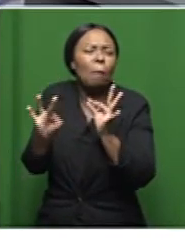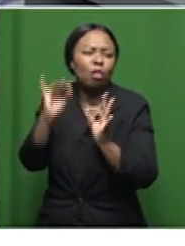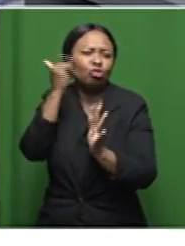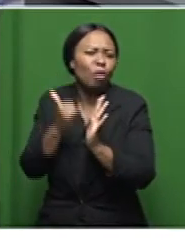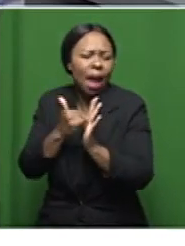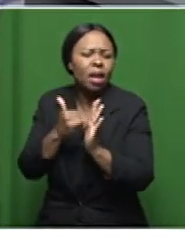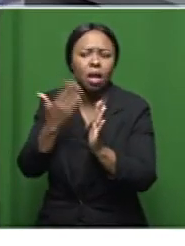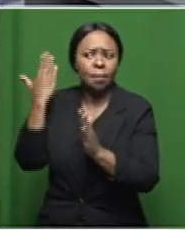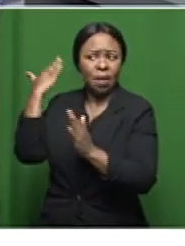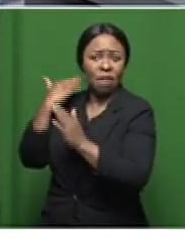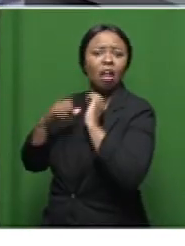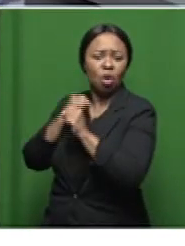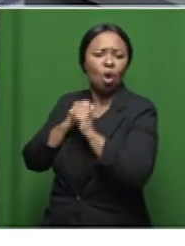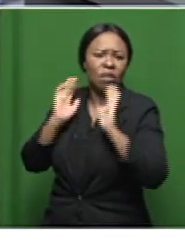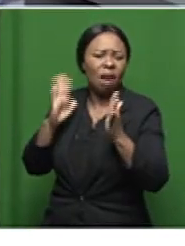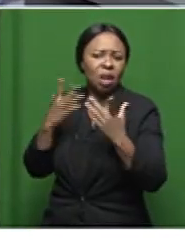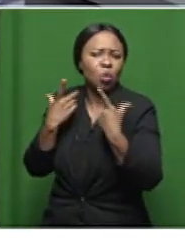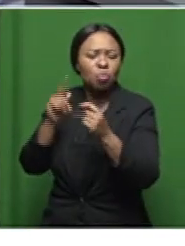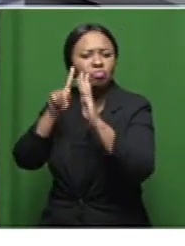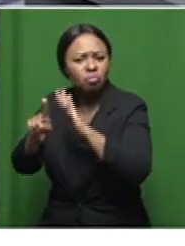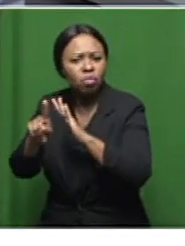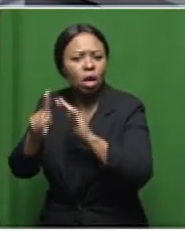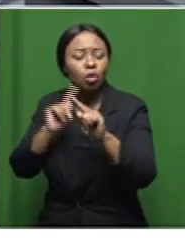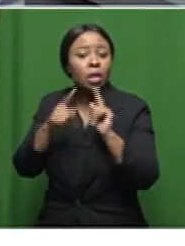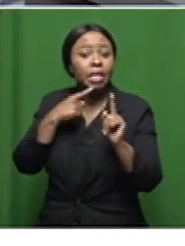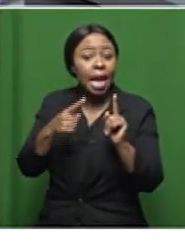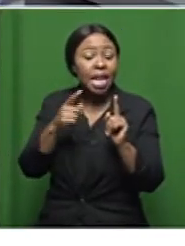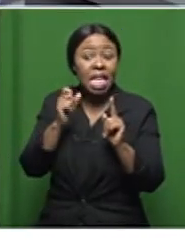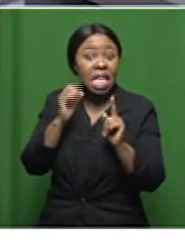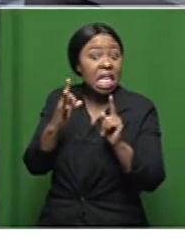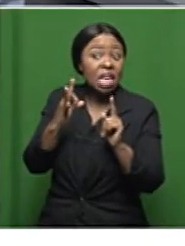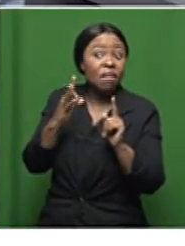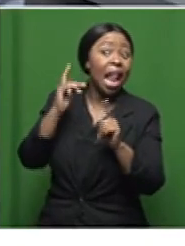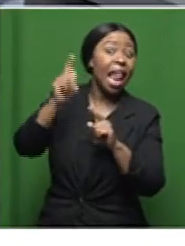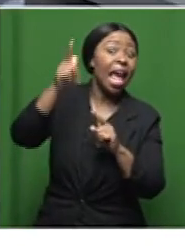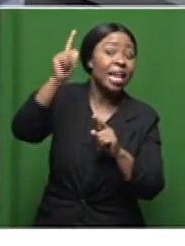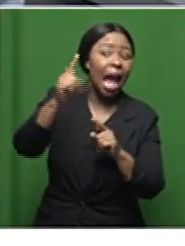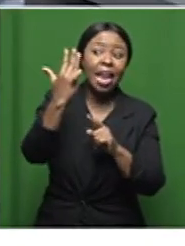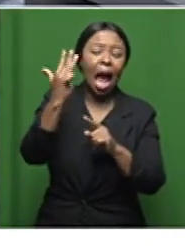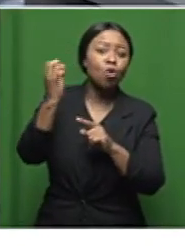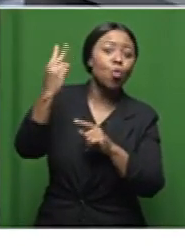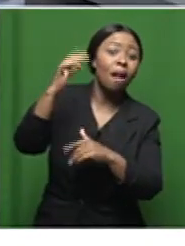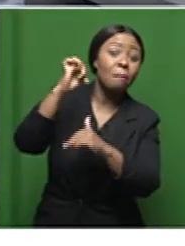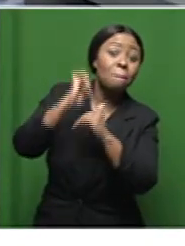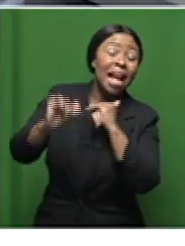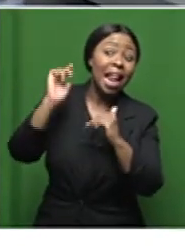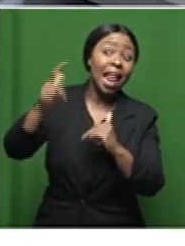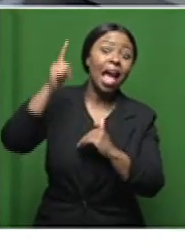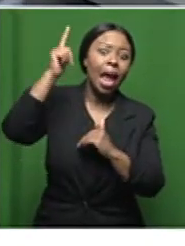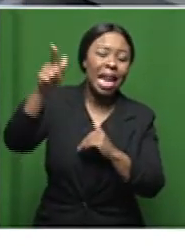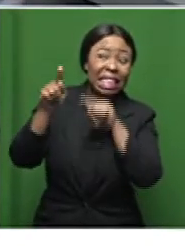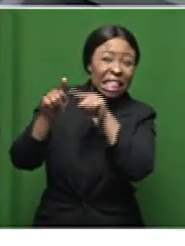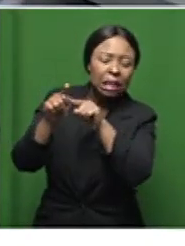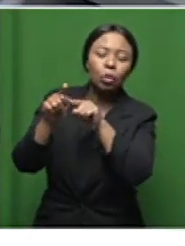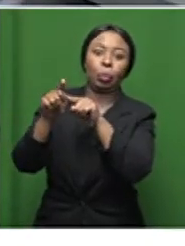in the previous years. And he literally said to me, had I come 9 to 12 months later, it could